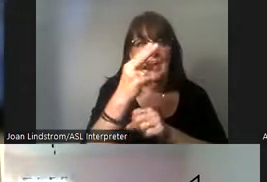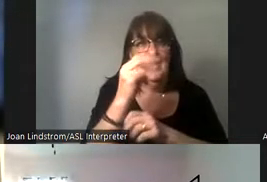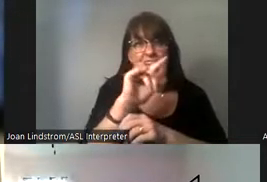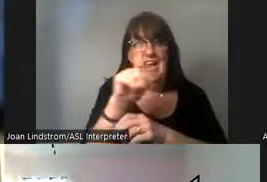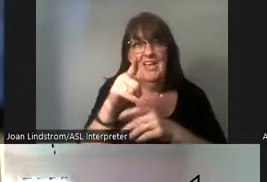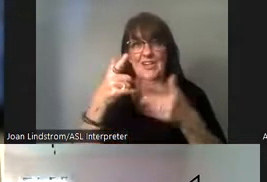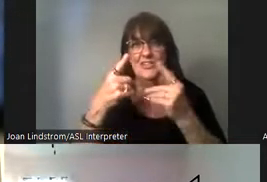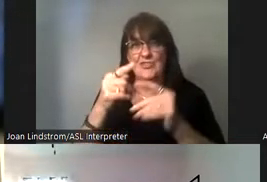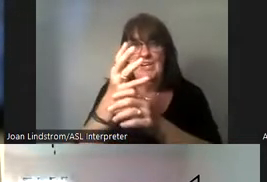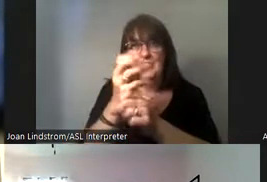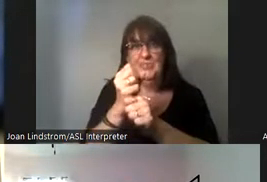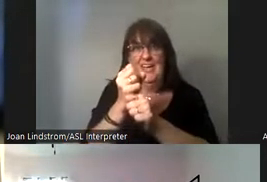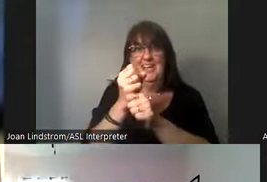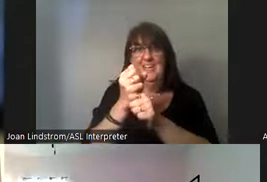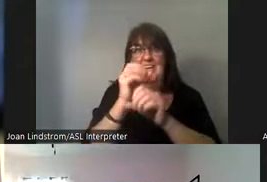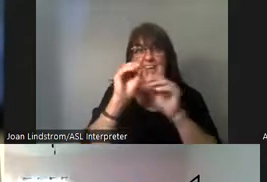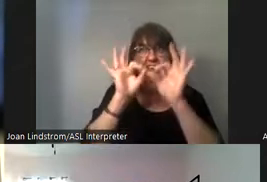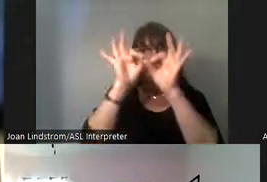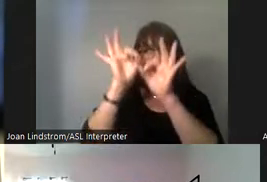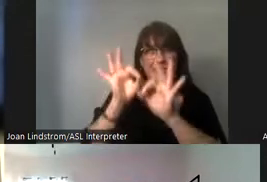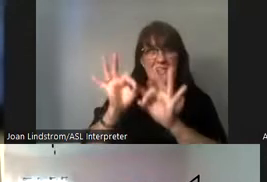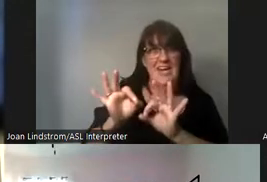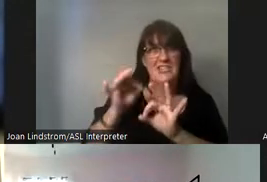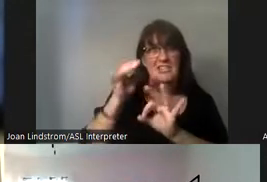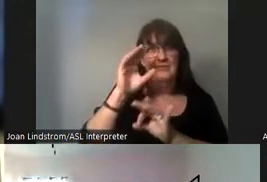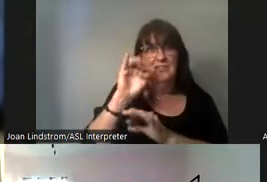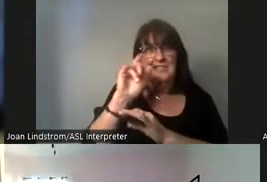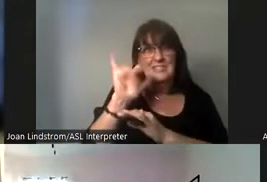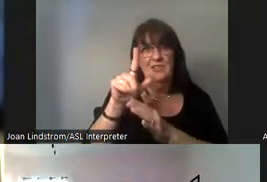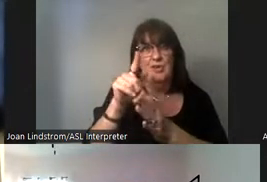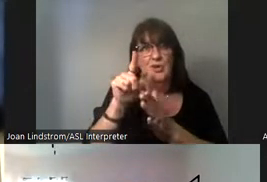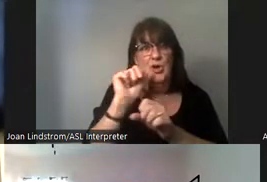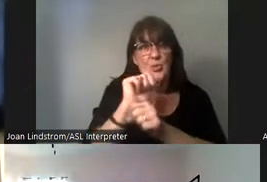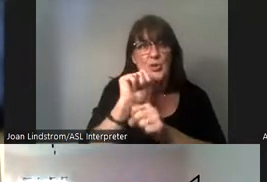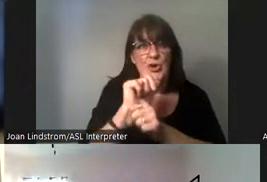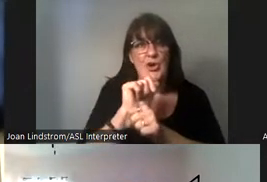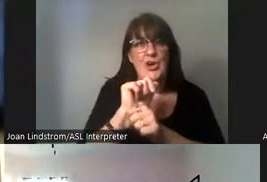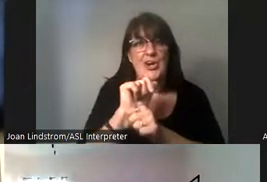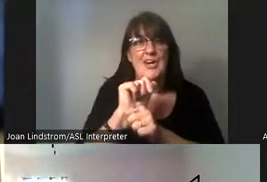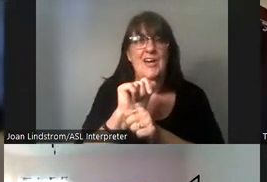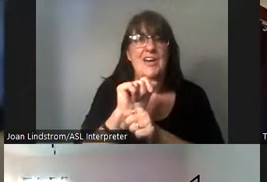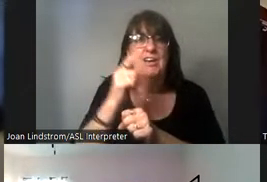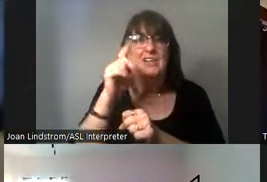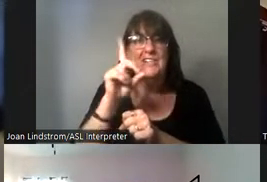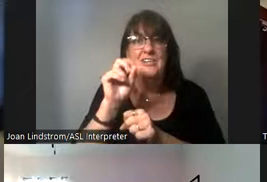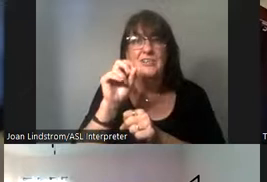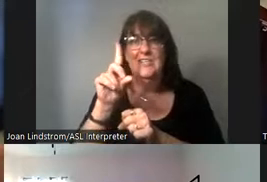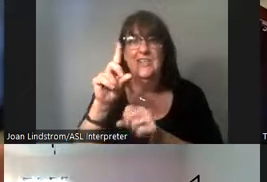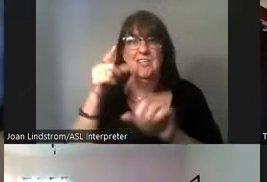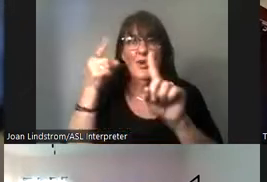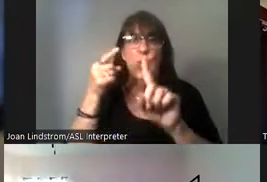some parity for the civil workforce with DOD on the acquisition workforce.